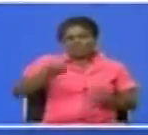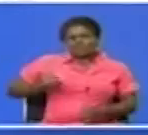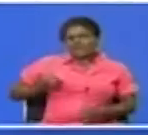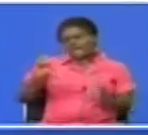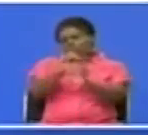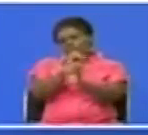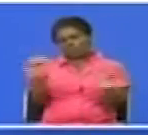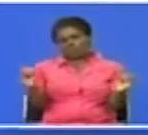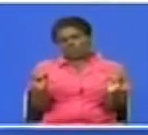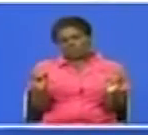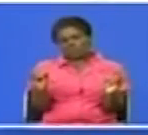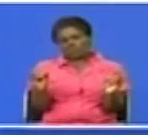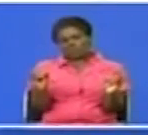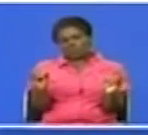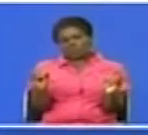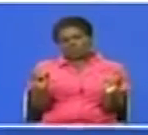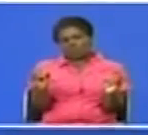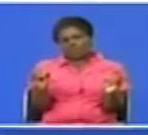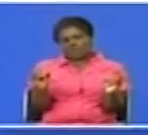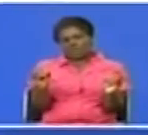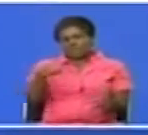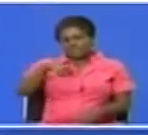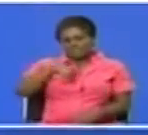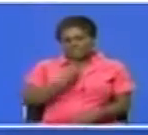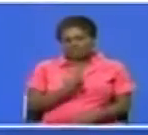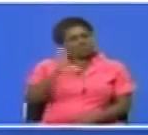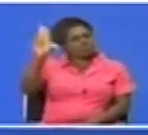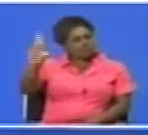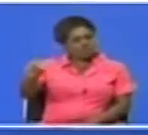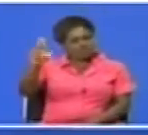Ni mpaka mtu akubali mwenzake kwamba mimi tairiwe. Hakuna.